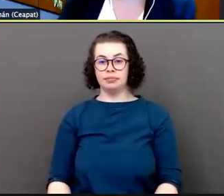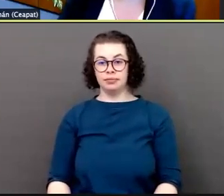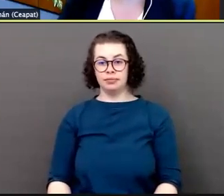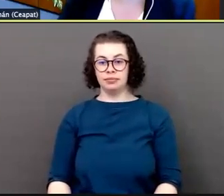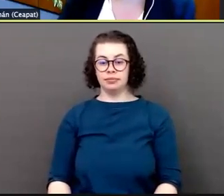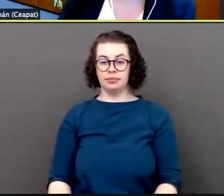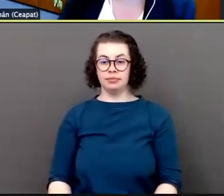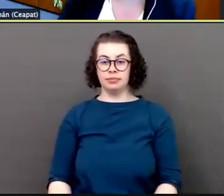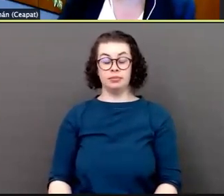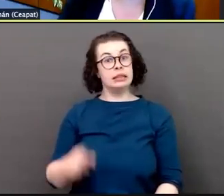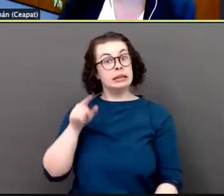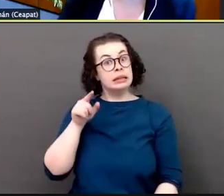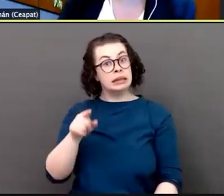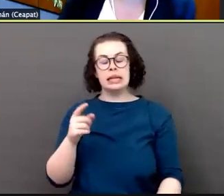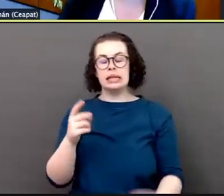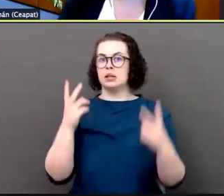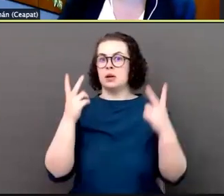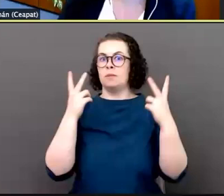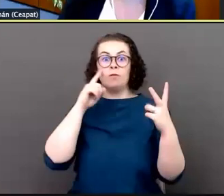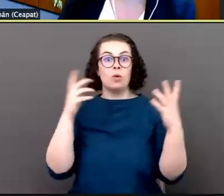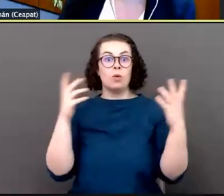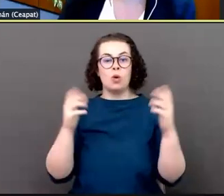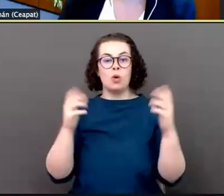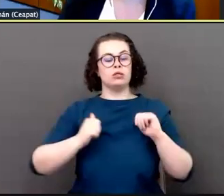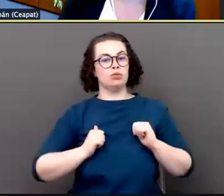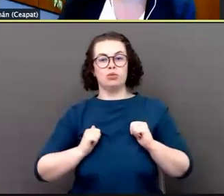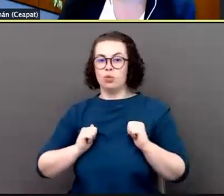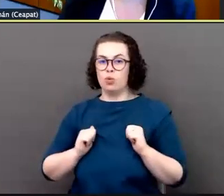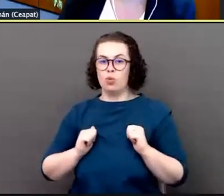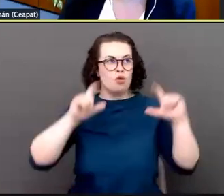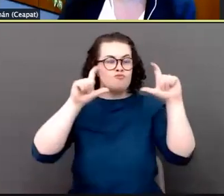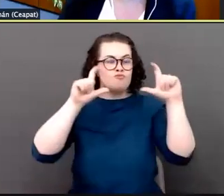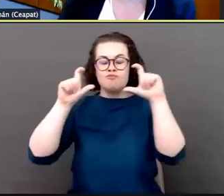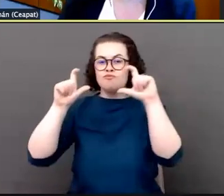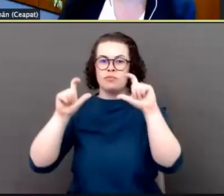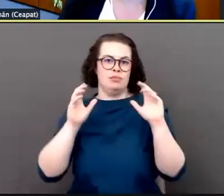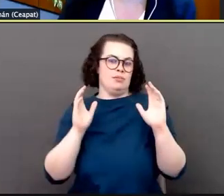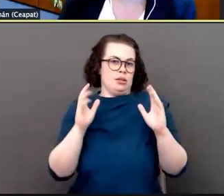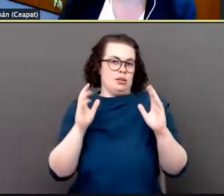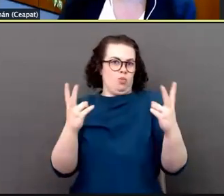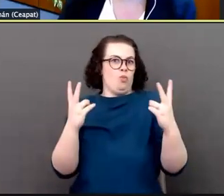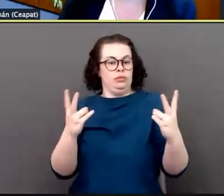is especially relevant when one takes into account that in